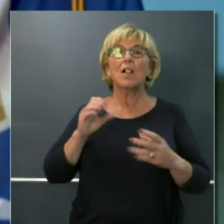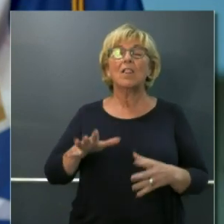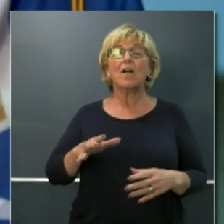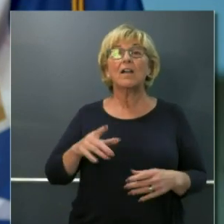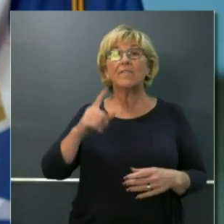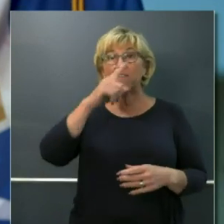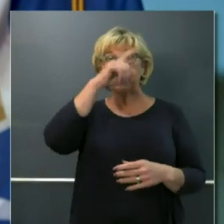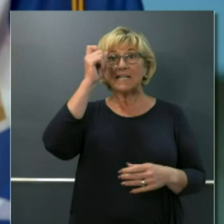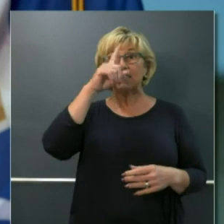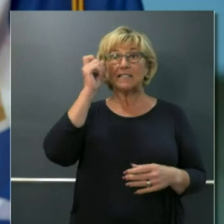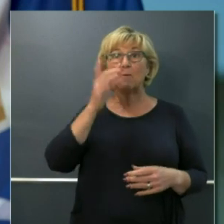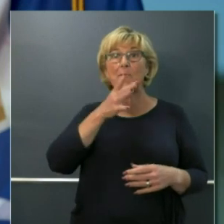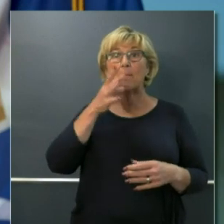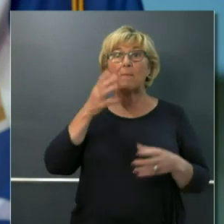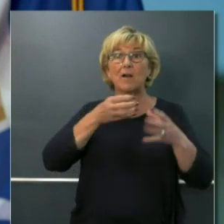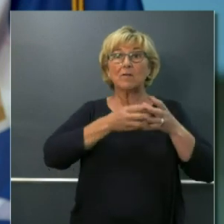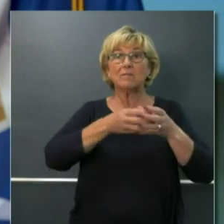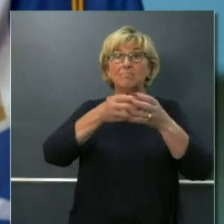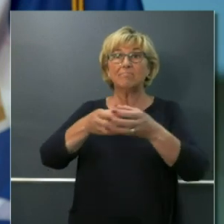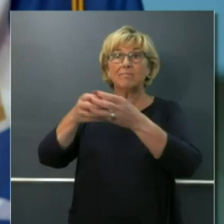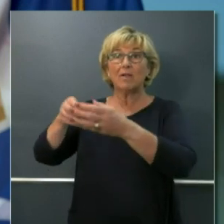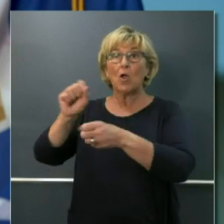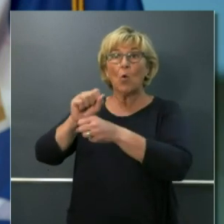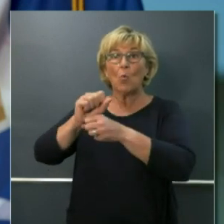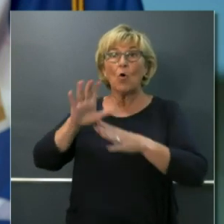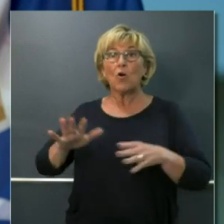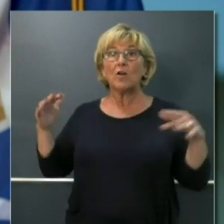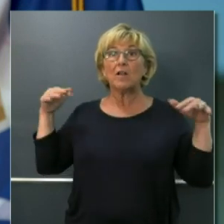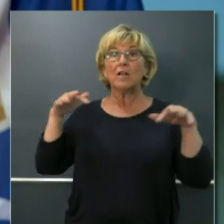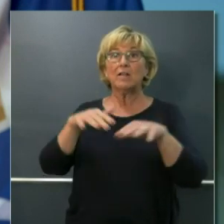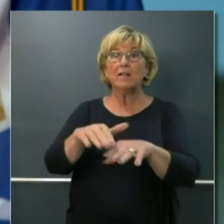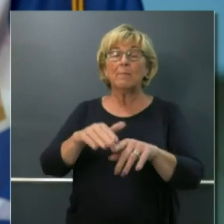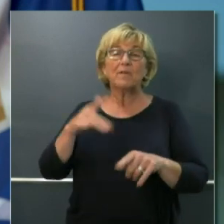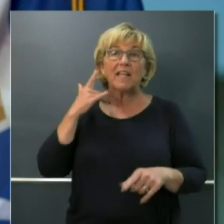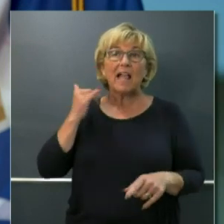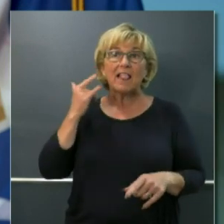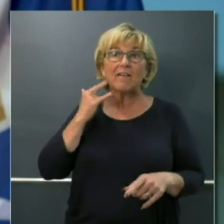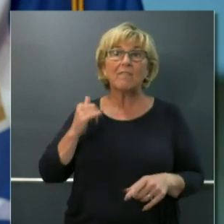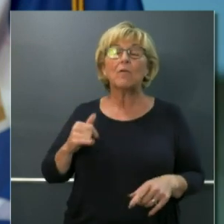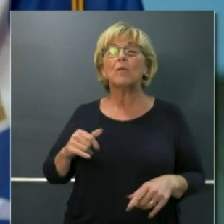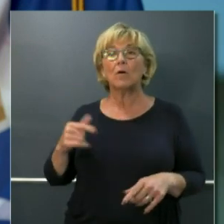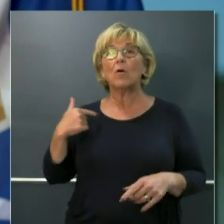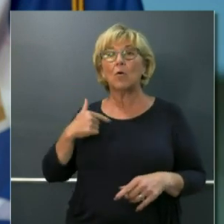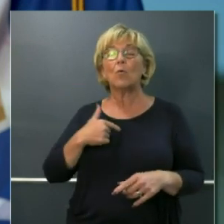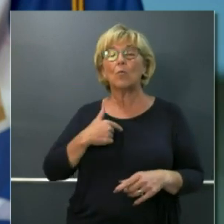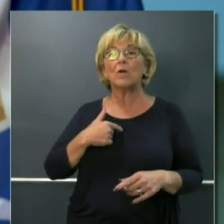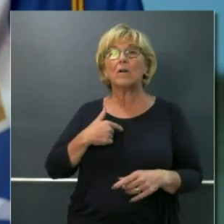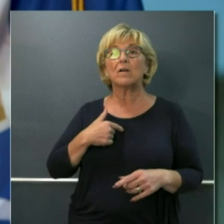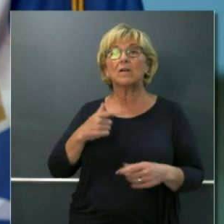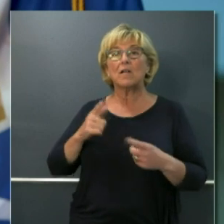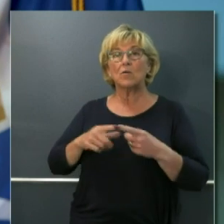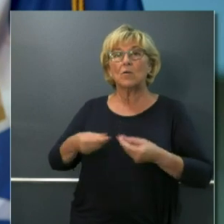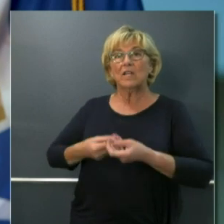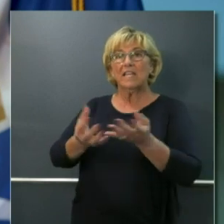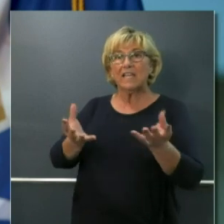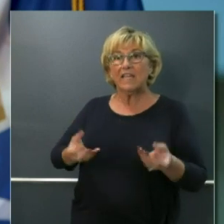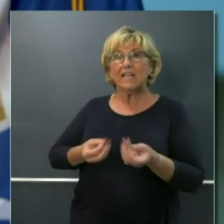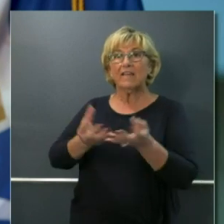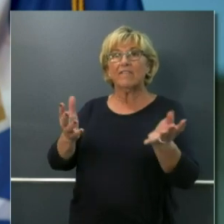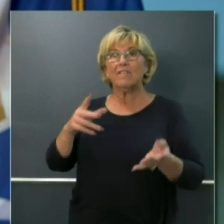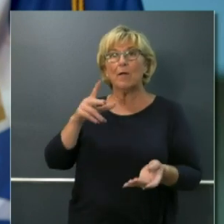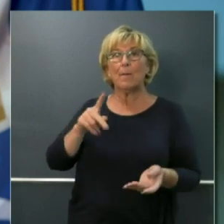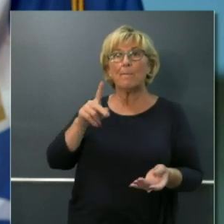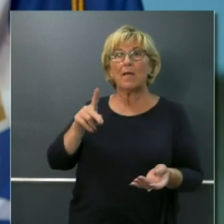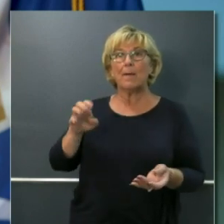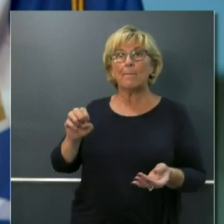seasonal migrant farm workers now coming into the state of California, working on protocols and procedures for PPE in that sector as well, so